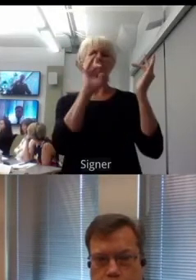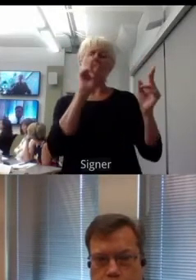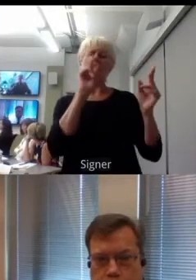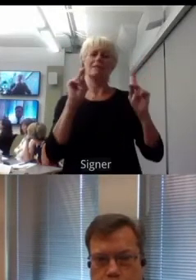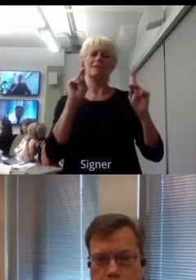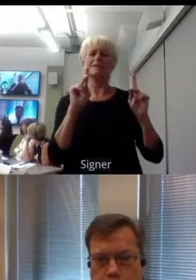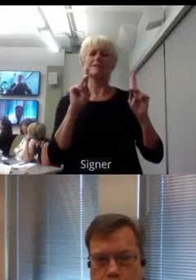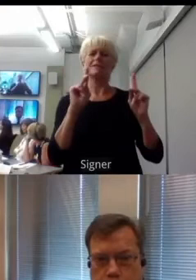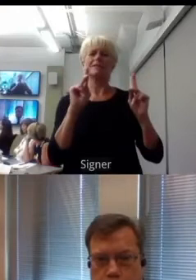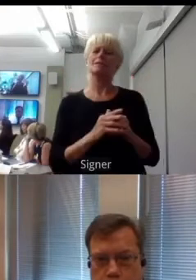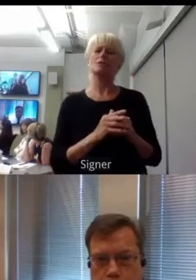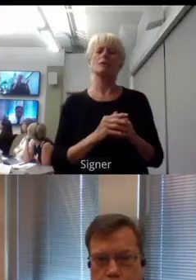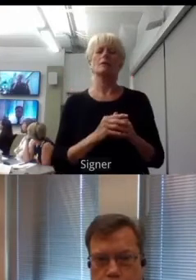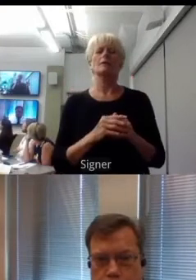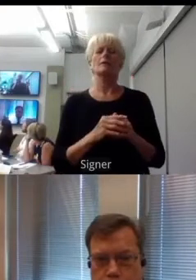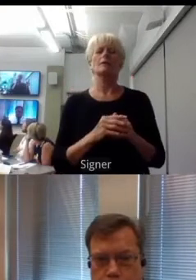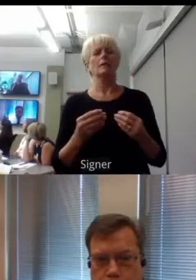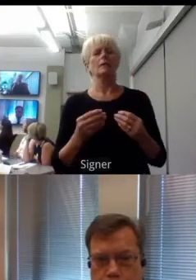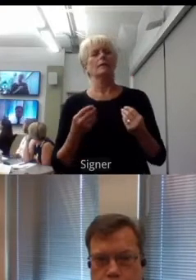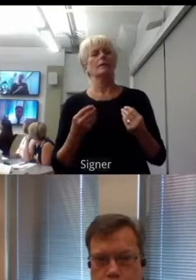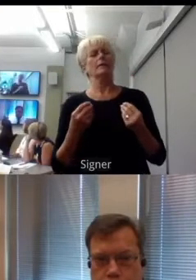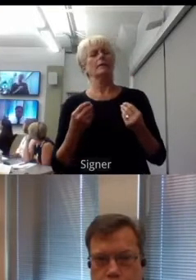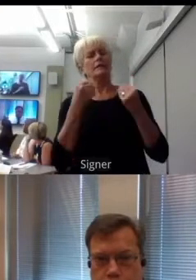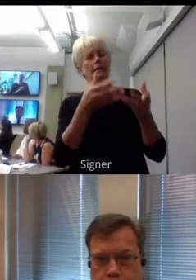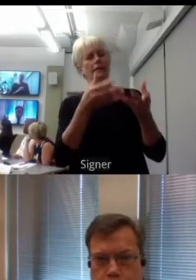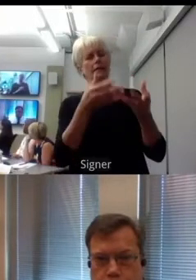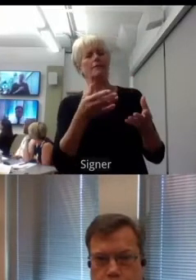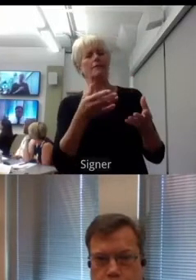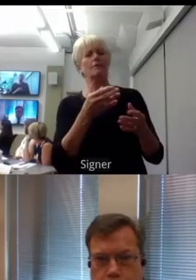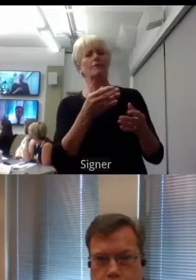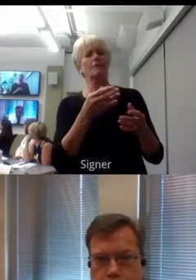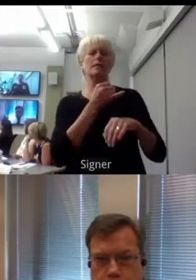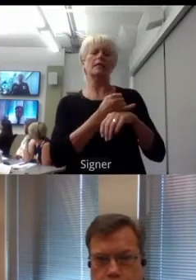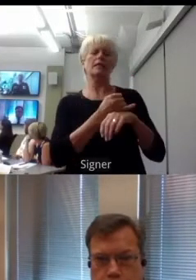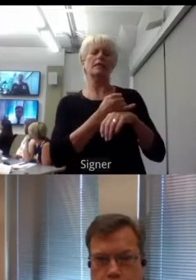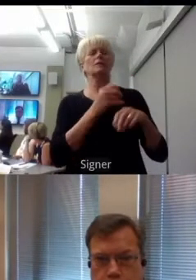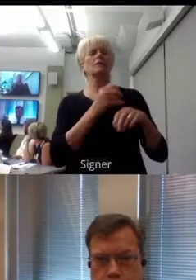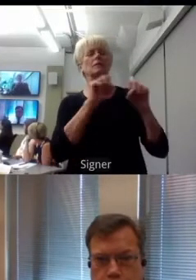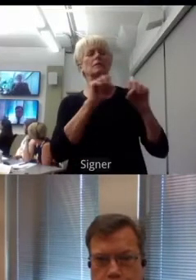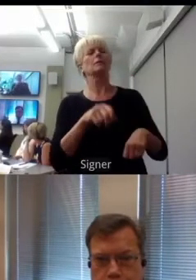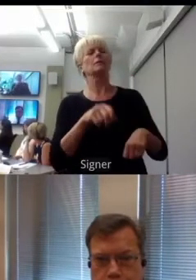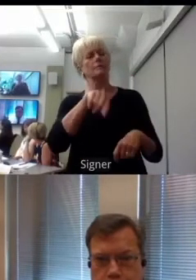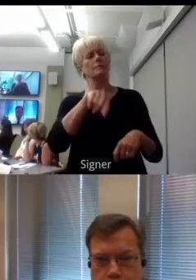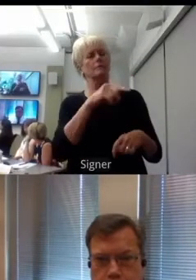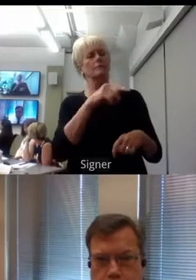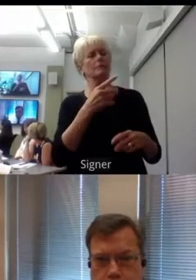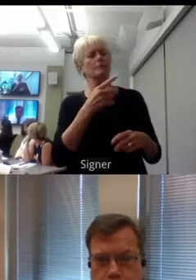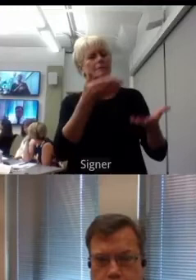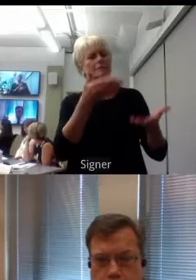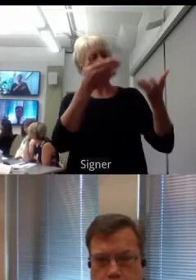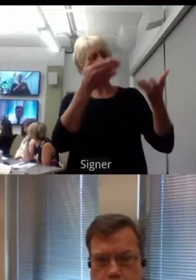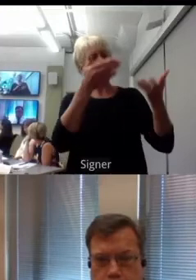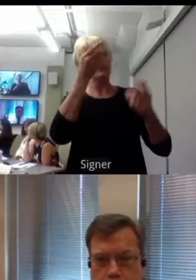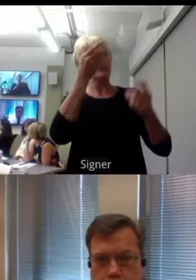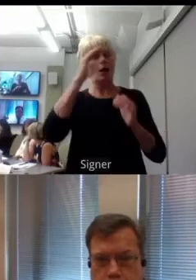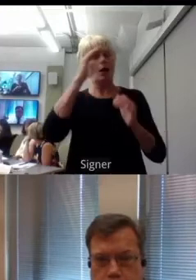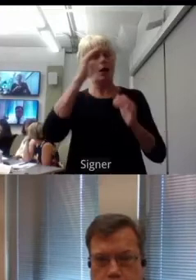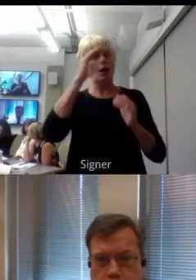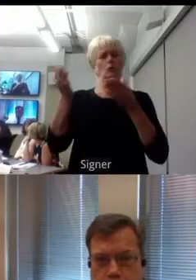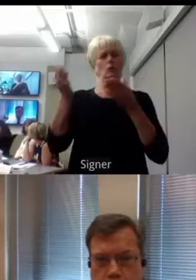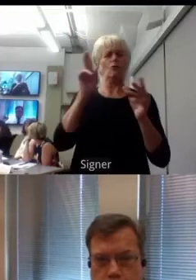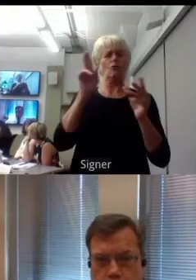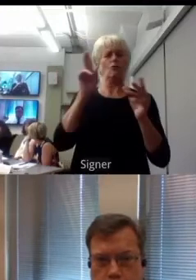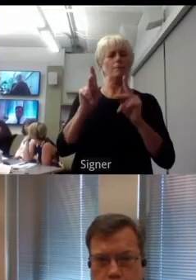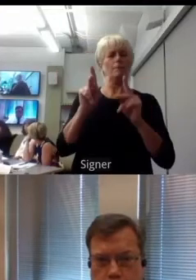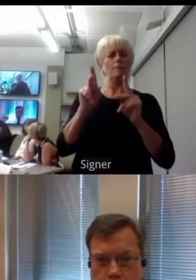make sure that their employees were educated, knew how to serve people with disabilities. That would have ripple effects in those employees'